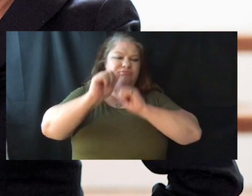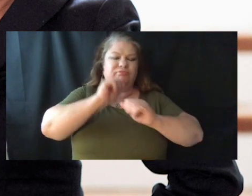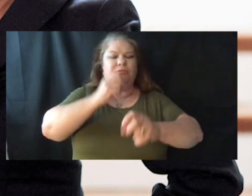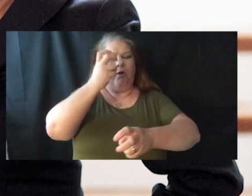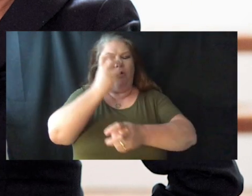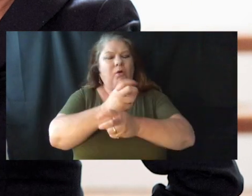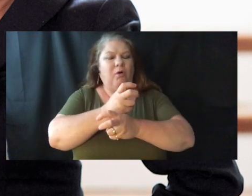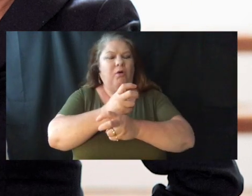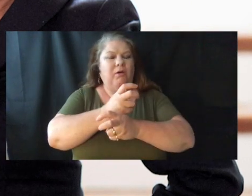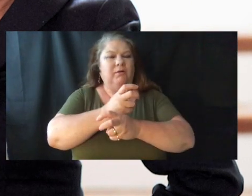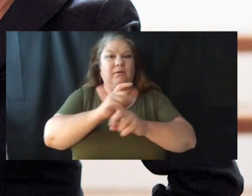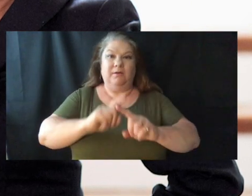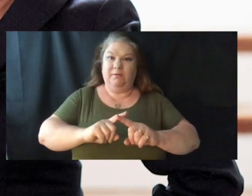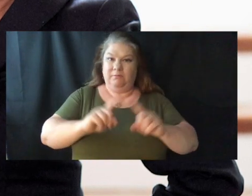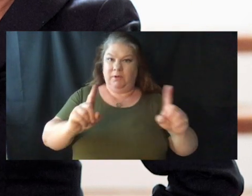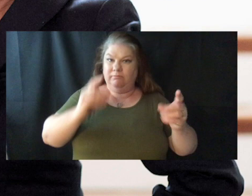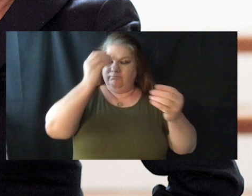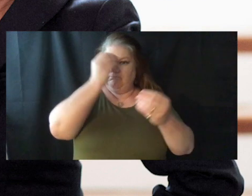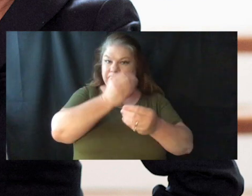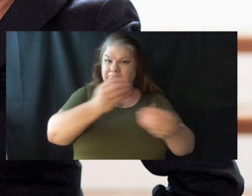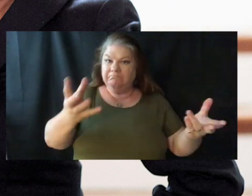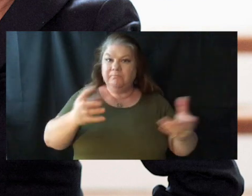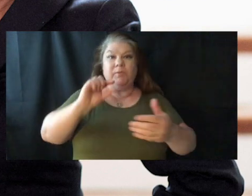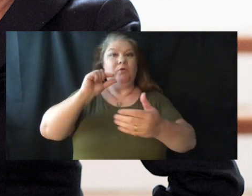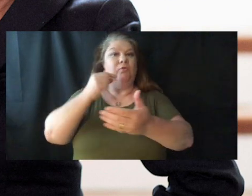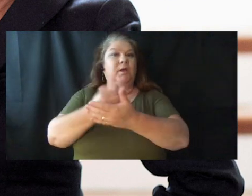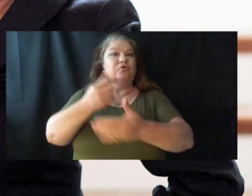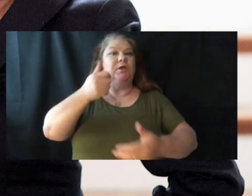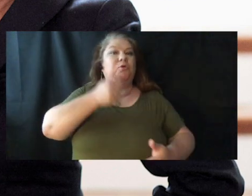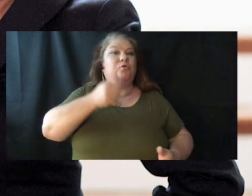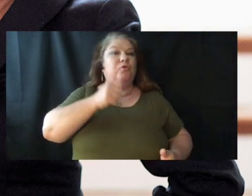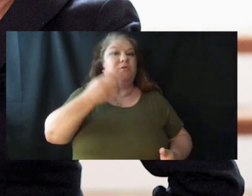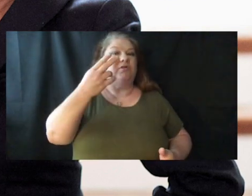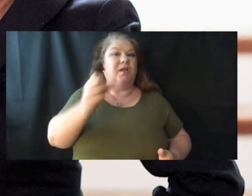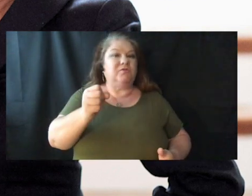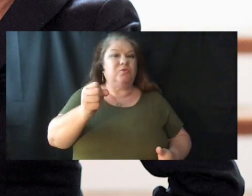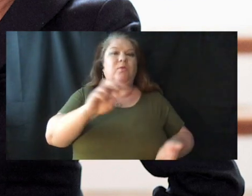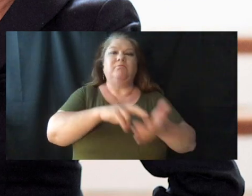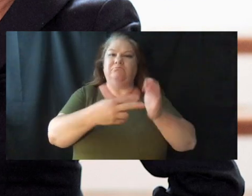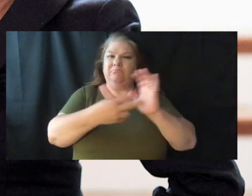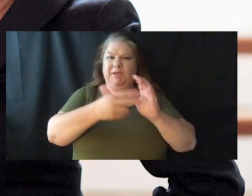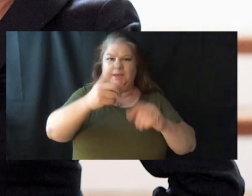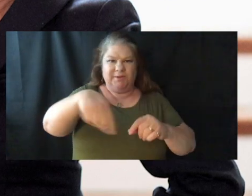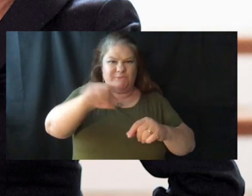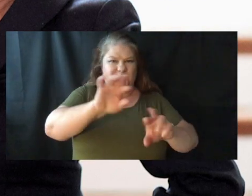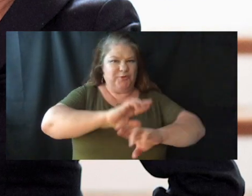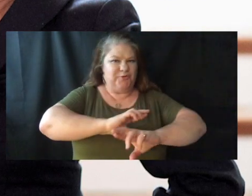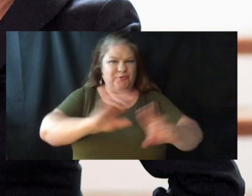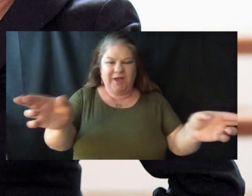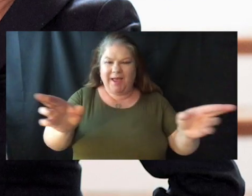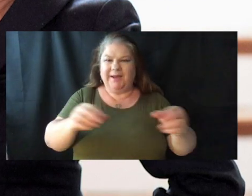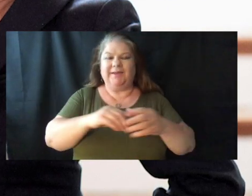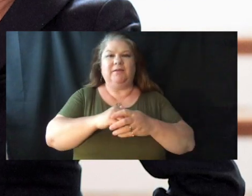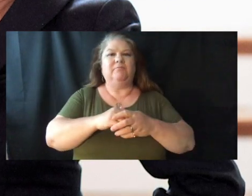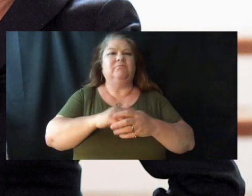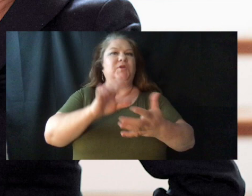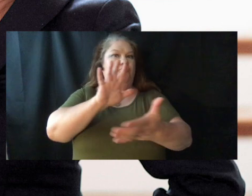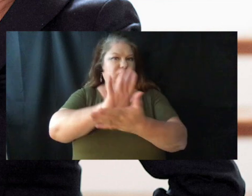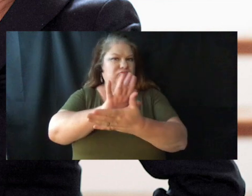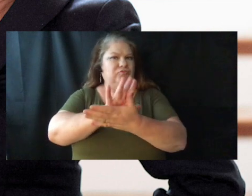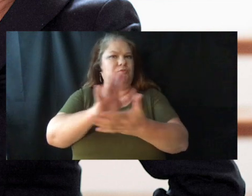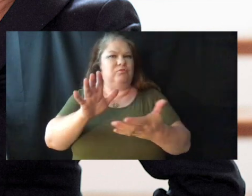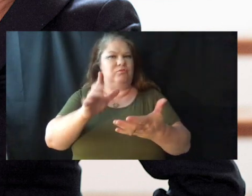times, but I'll tell you something. Graduating from Girls High School, you are ready. You're